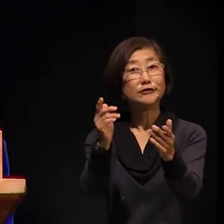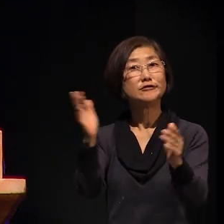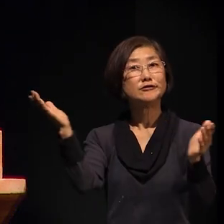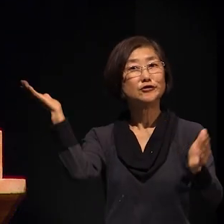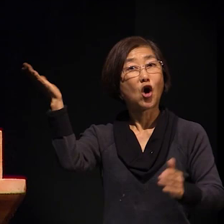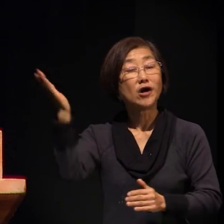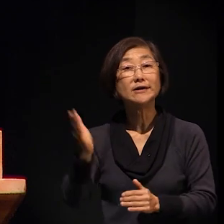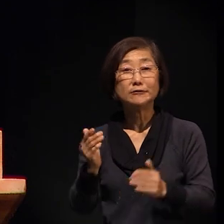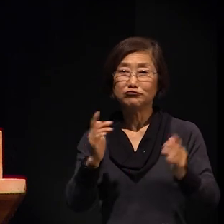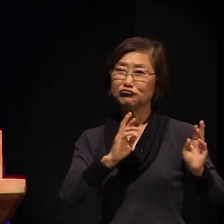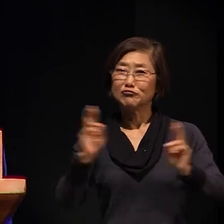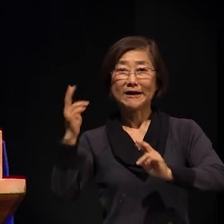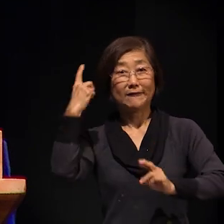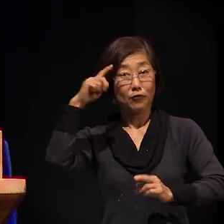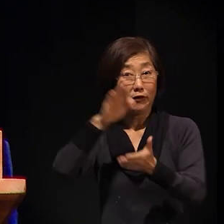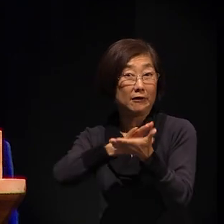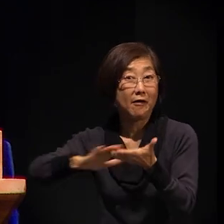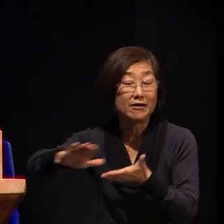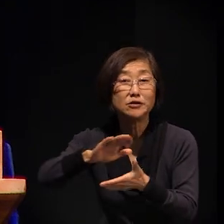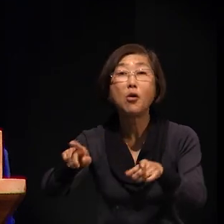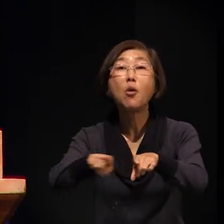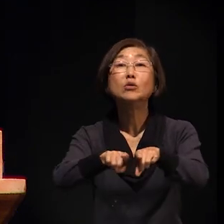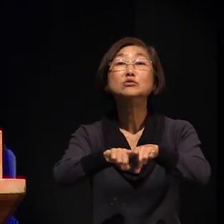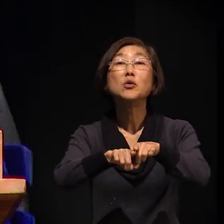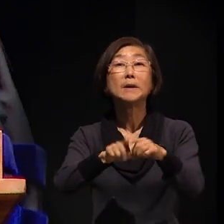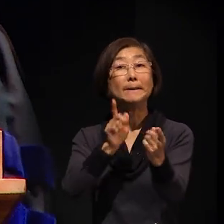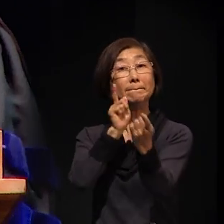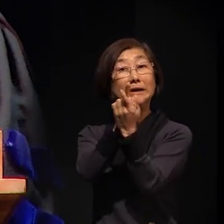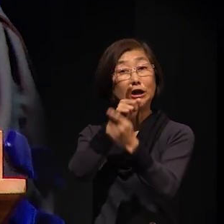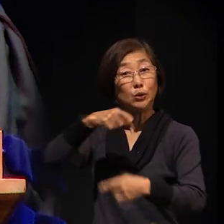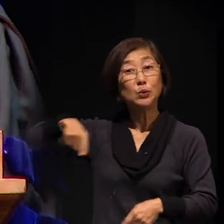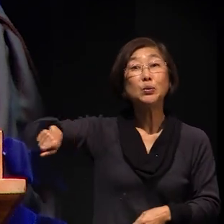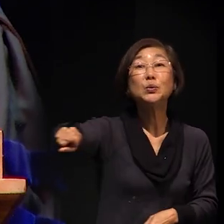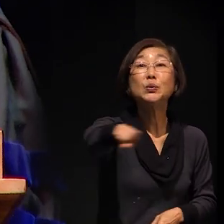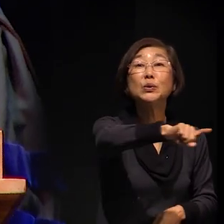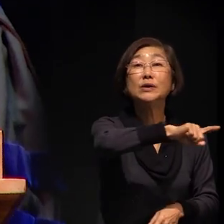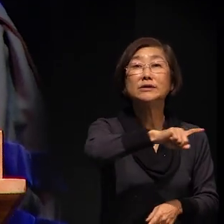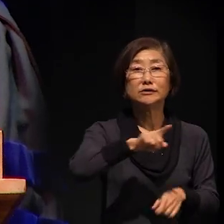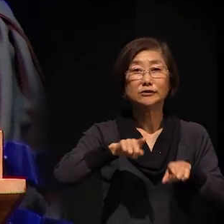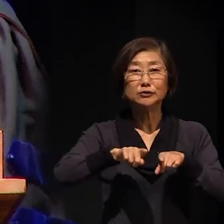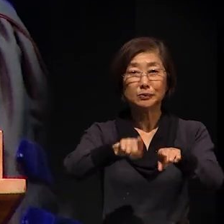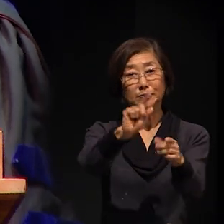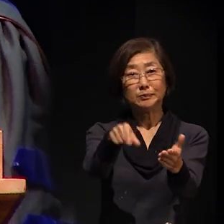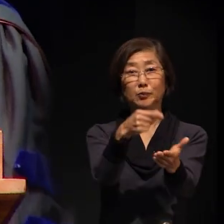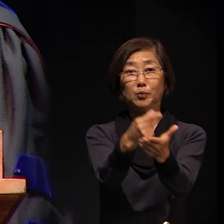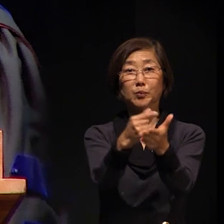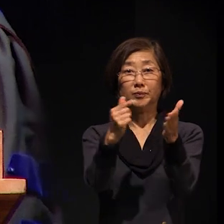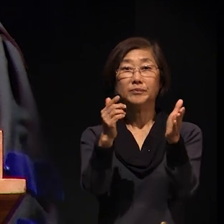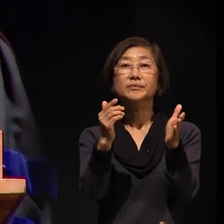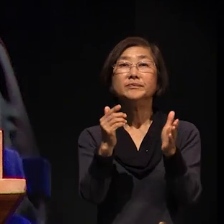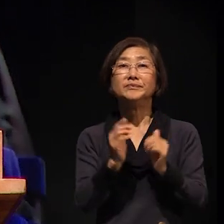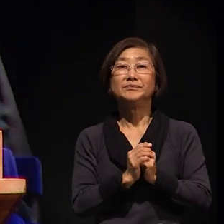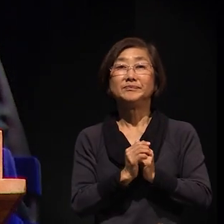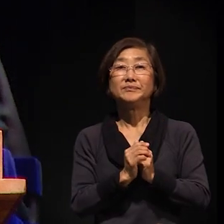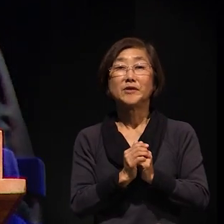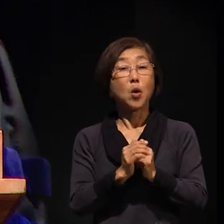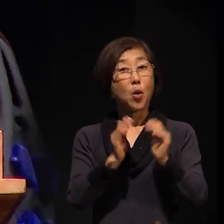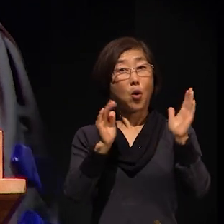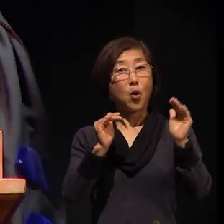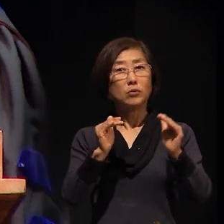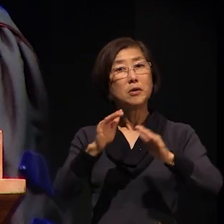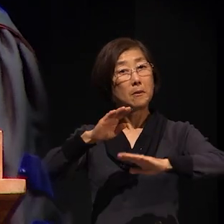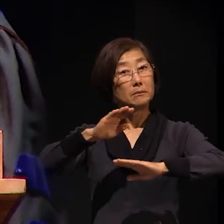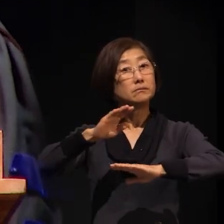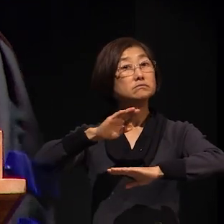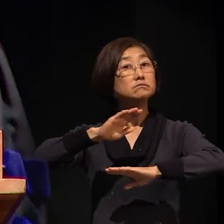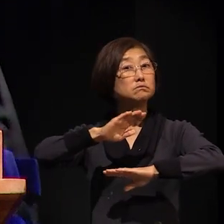talk, to get you ready for college, and also to meet you at commencement. I